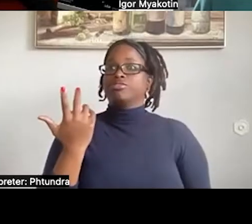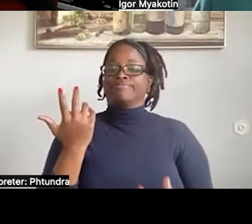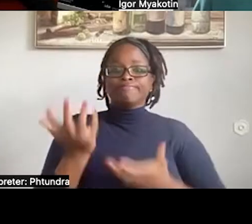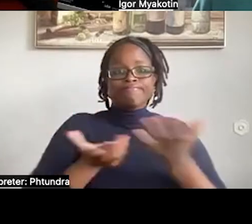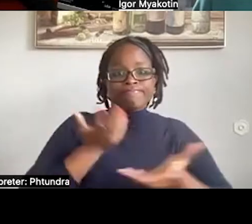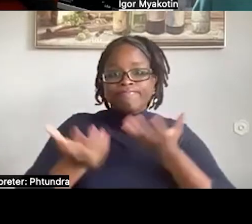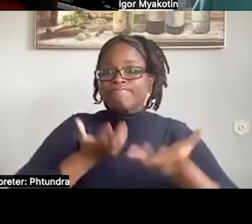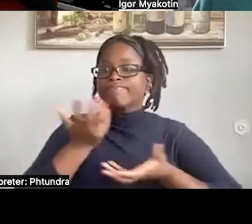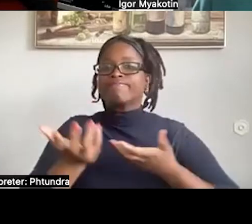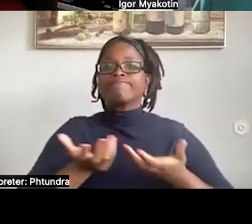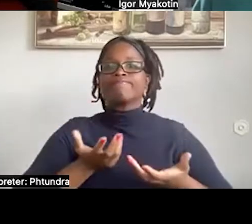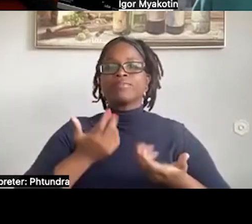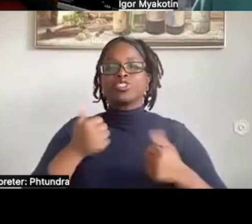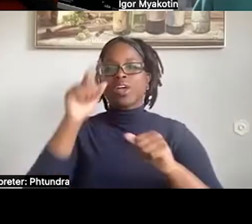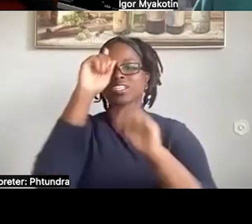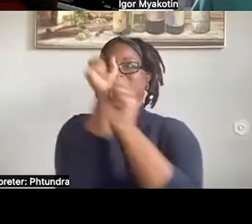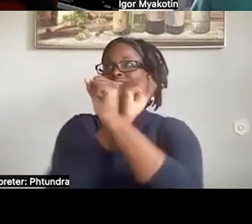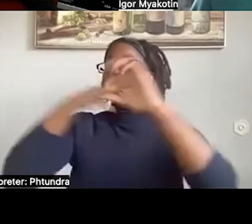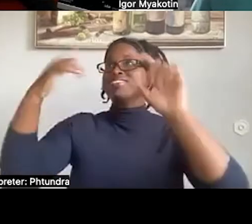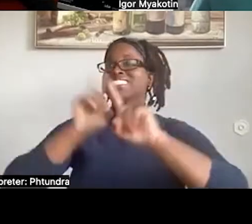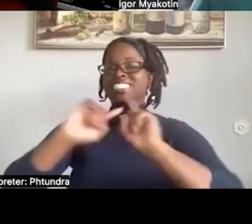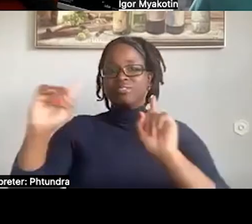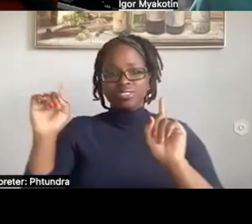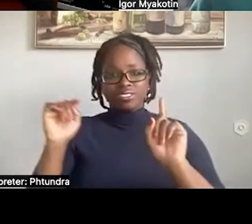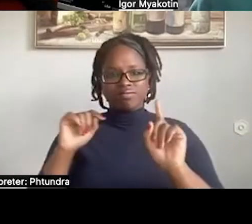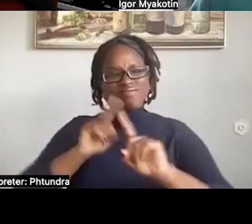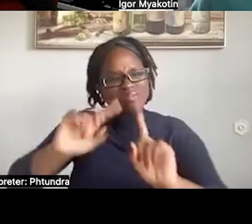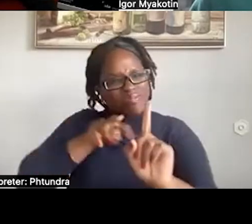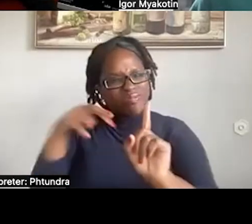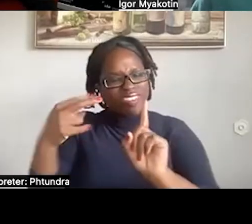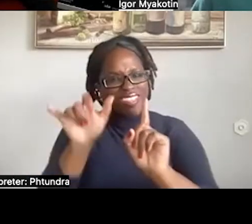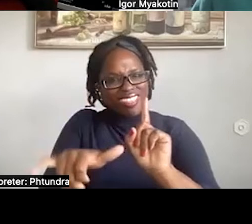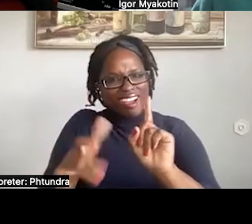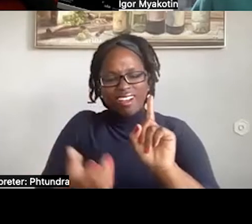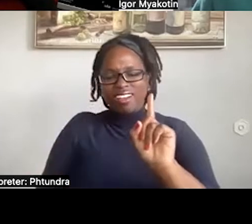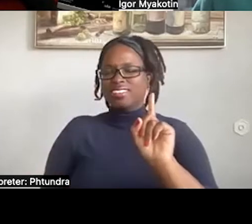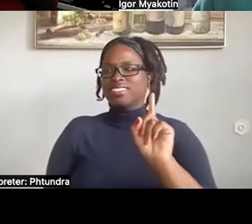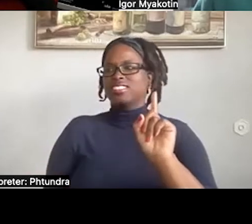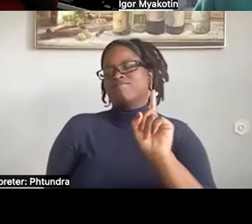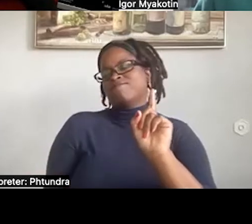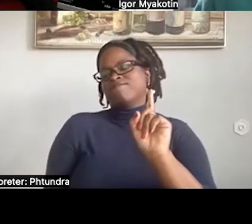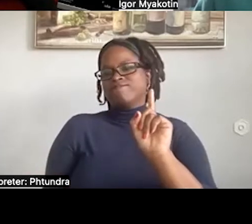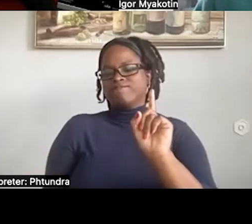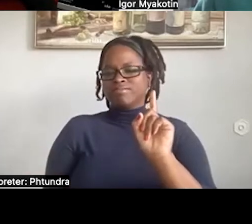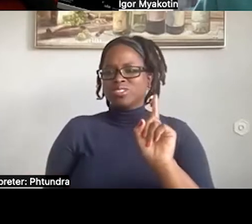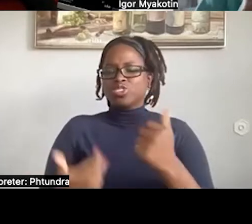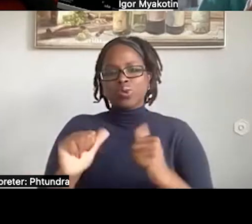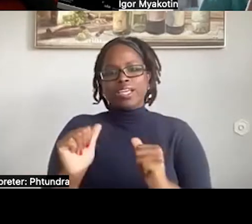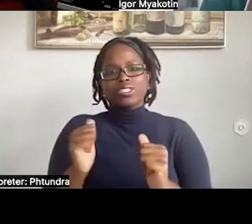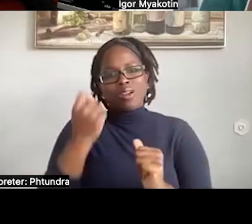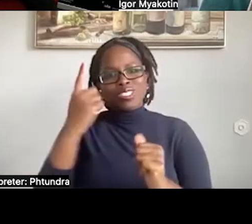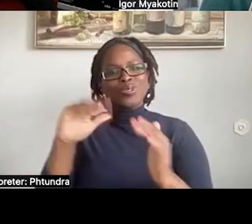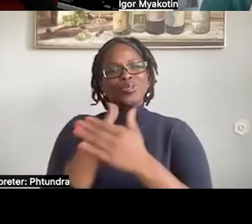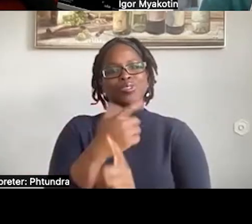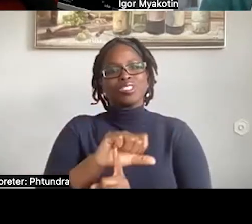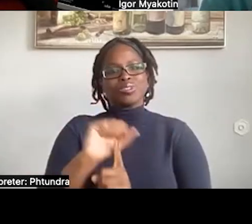imagine something different from what I had done before, and see that, or understand my new situation, like, oh, you can't go